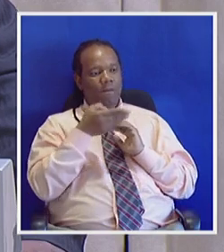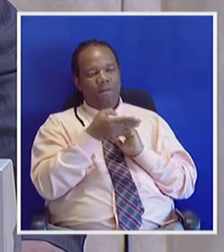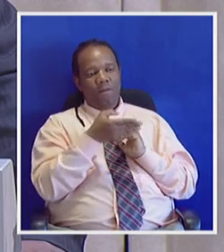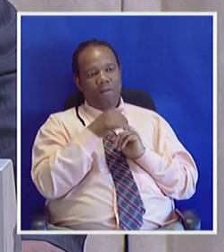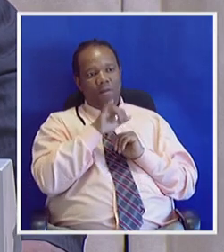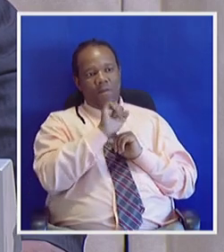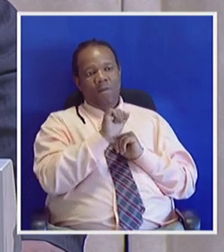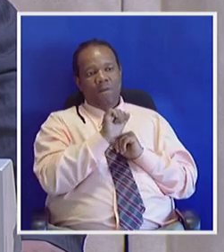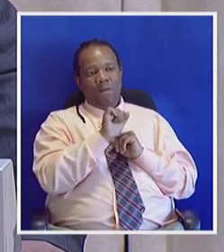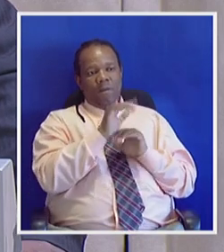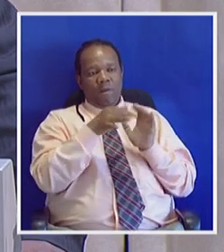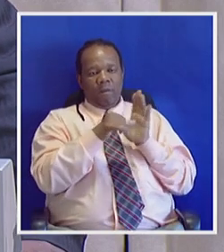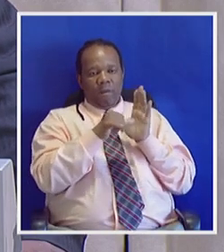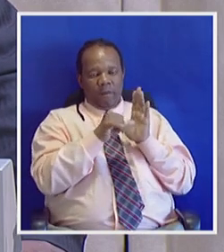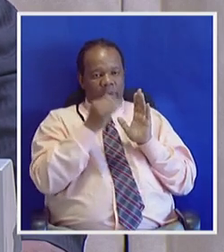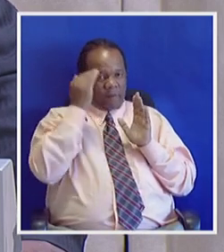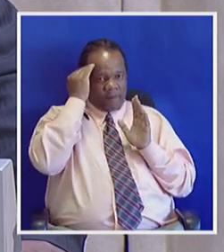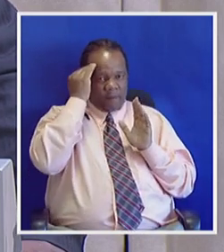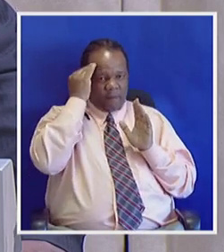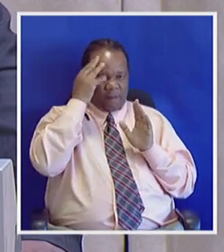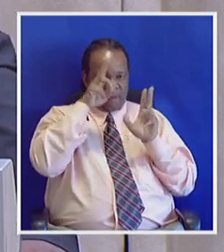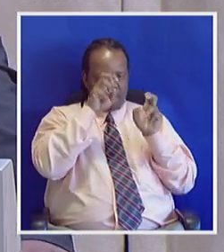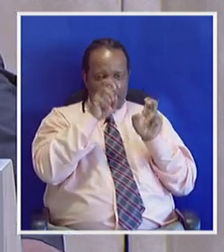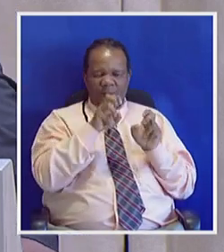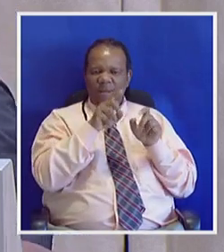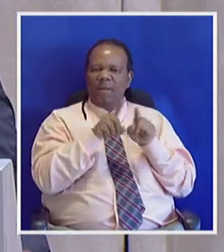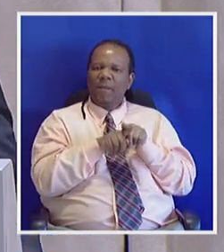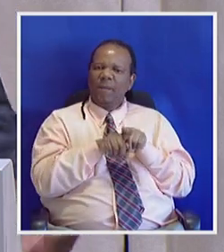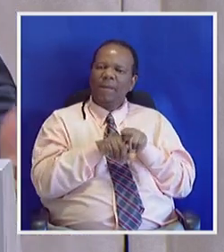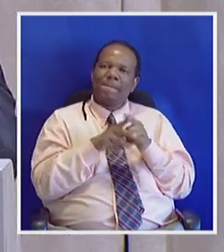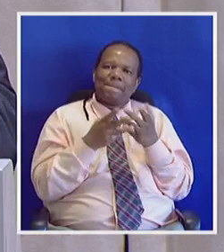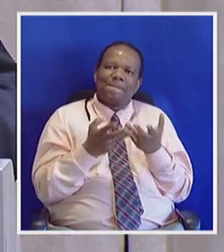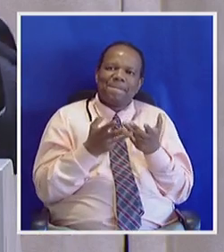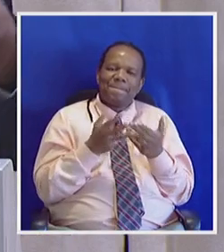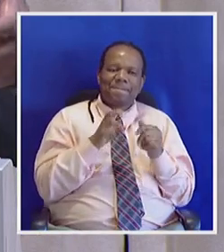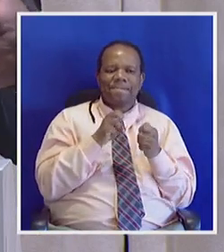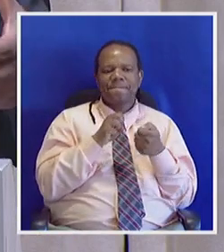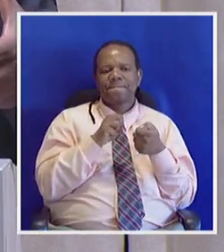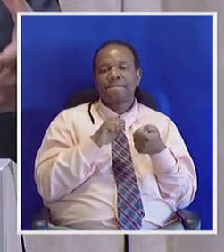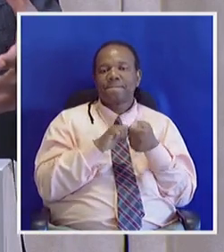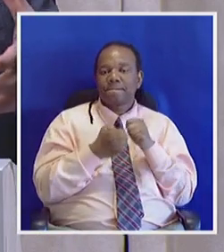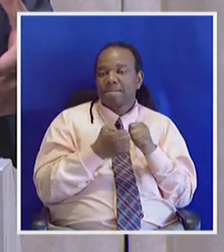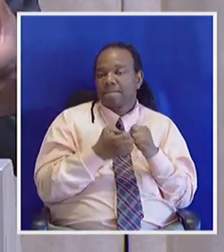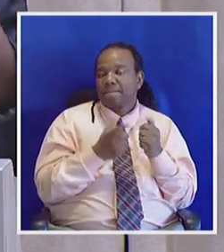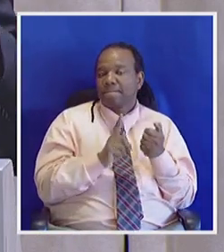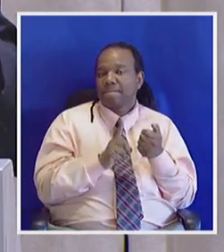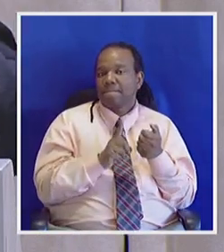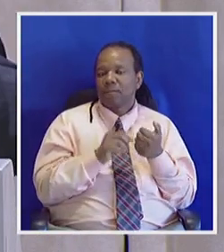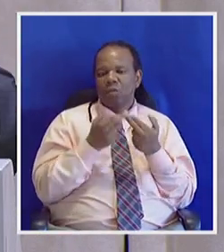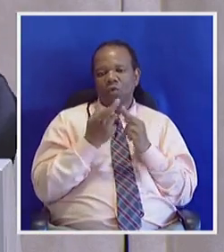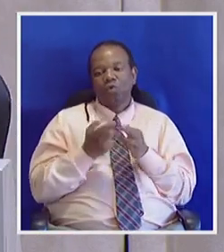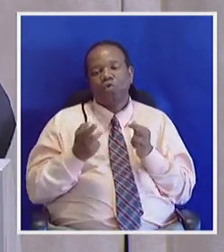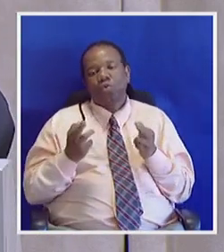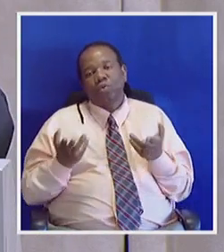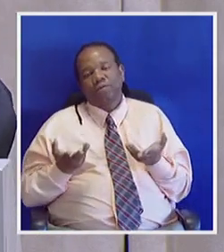in his top of mind. These are top of mind issues. And the real challenge is the resource base. The